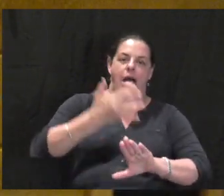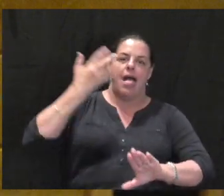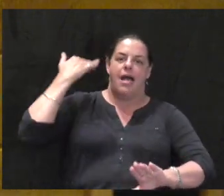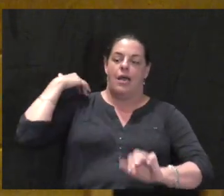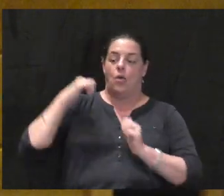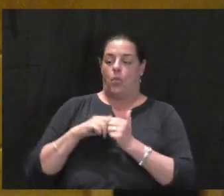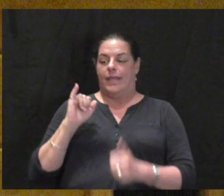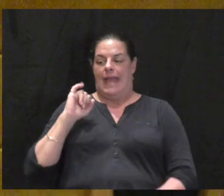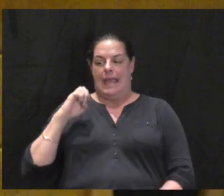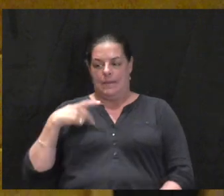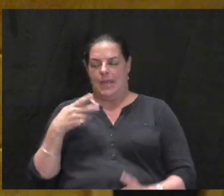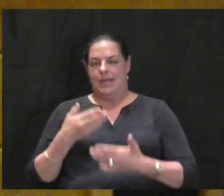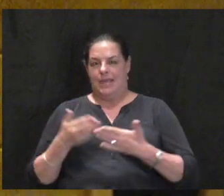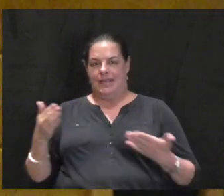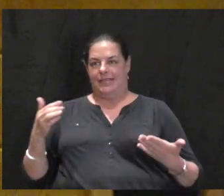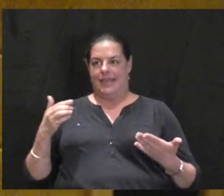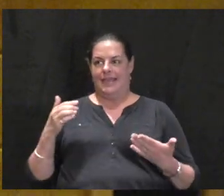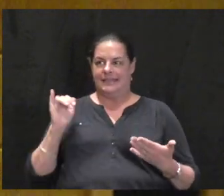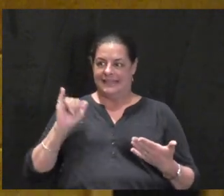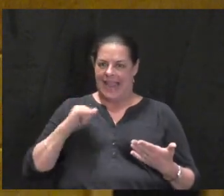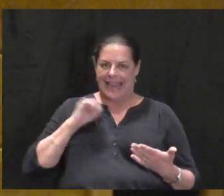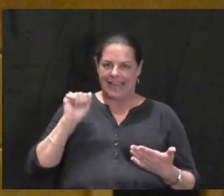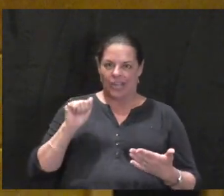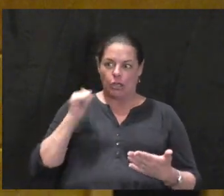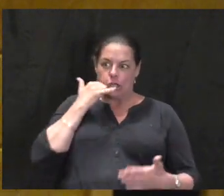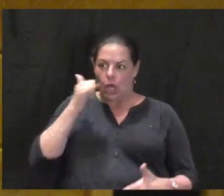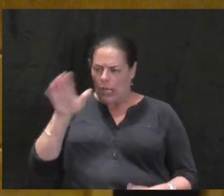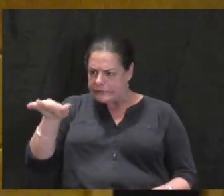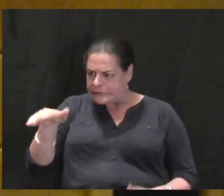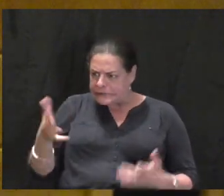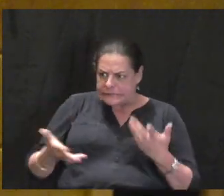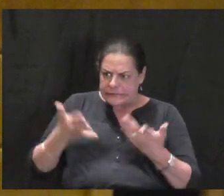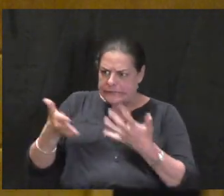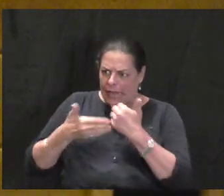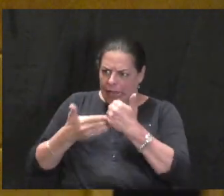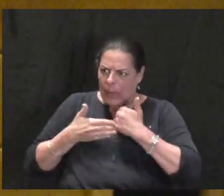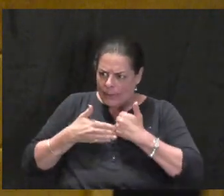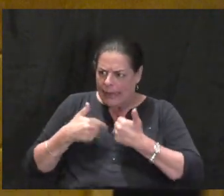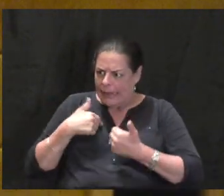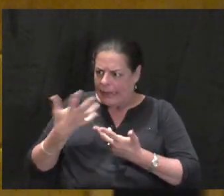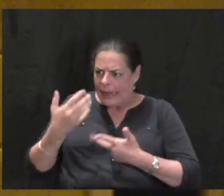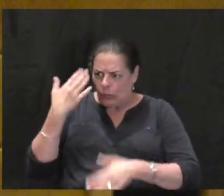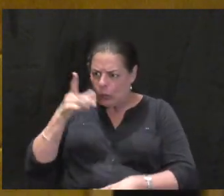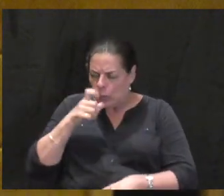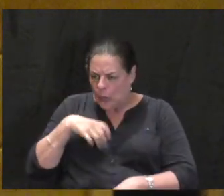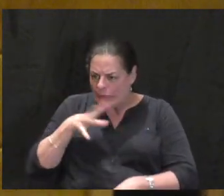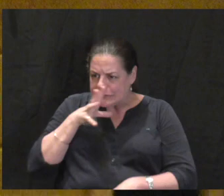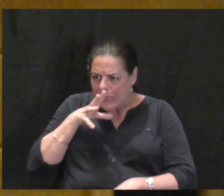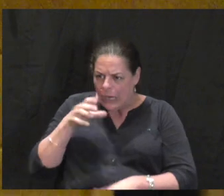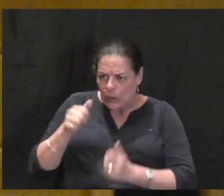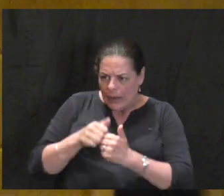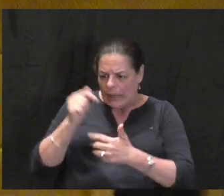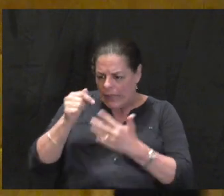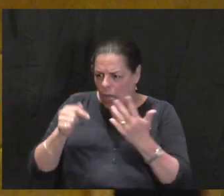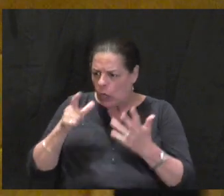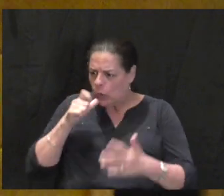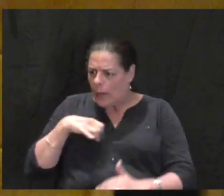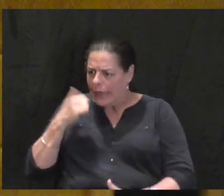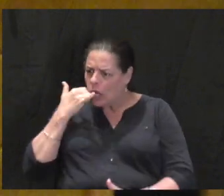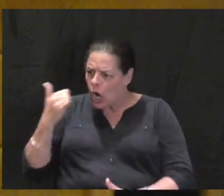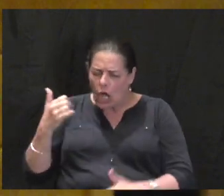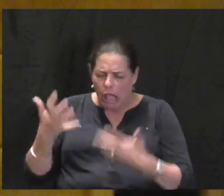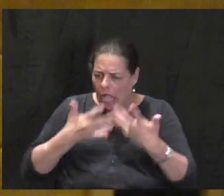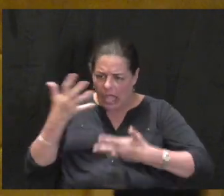will. And, you know, or is there some other steps that I need to take? Or, you know, for her to say, okay, Tiffany, come